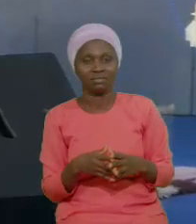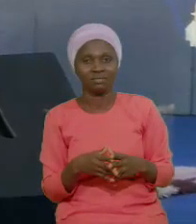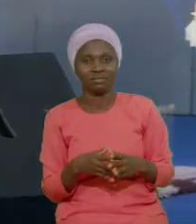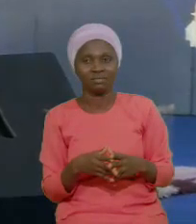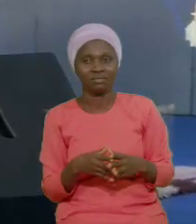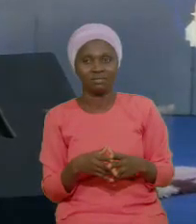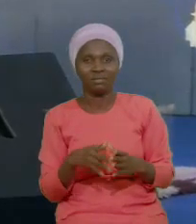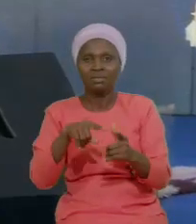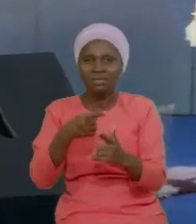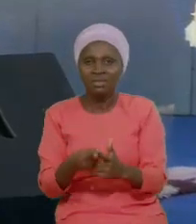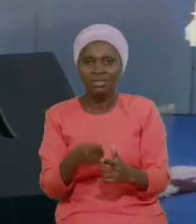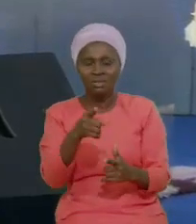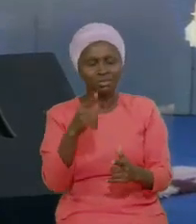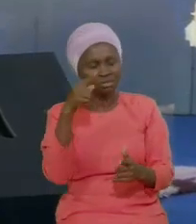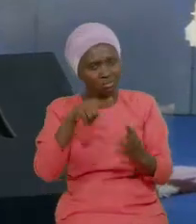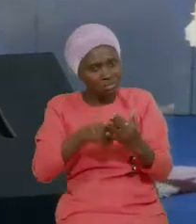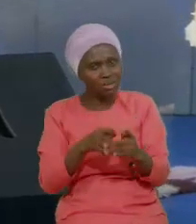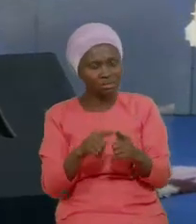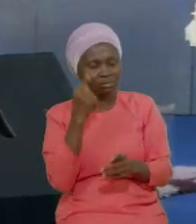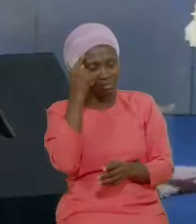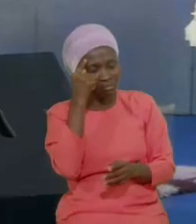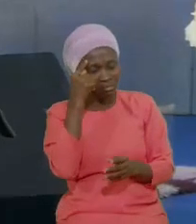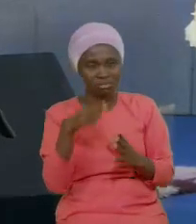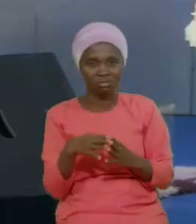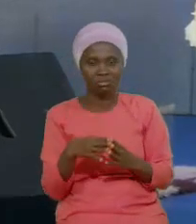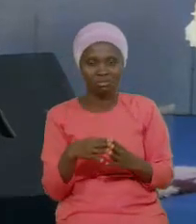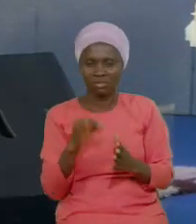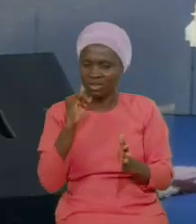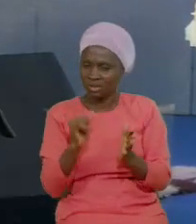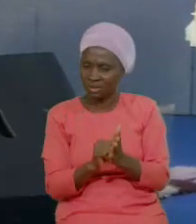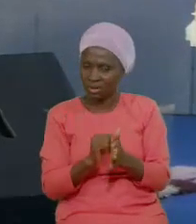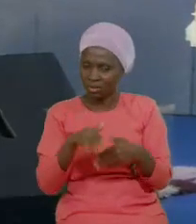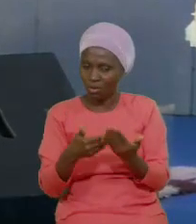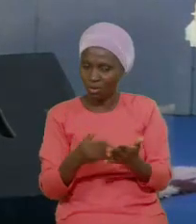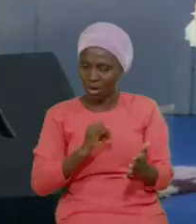Then you begin to think, is that all I'm created for?